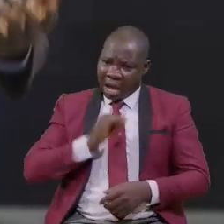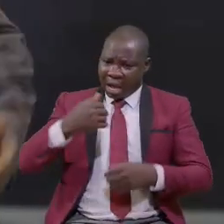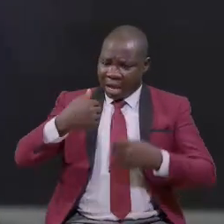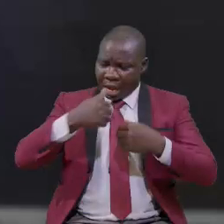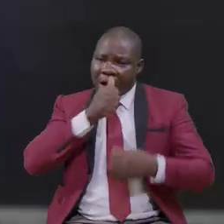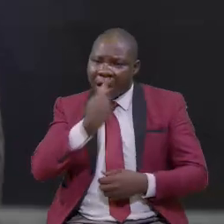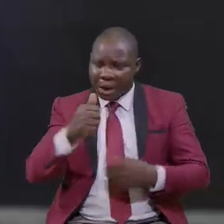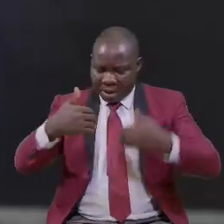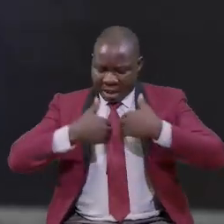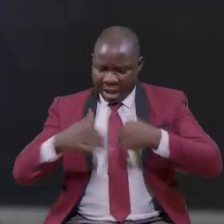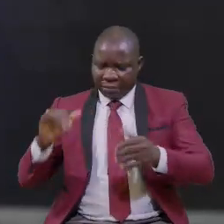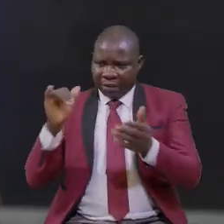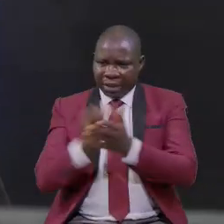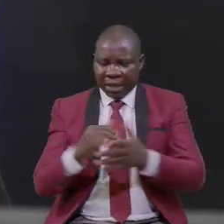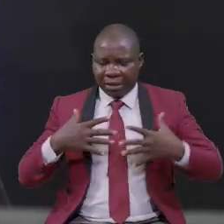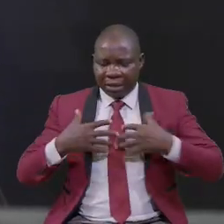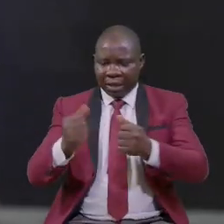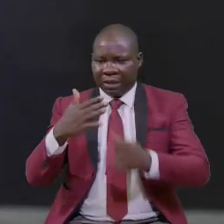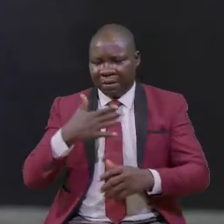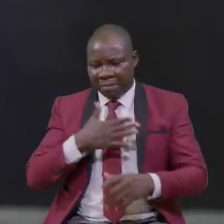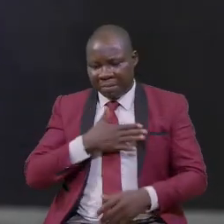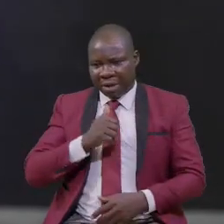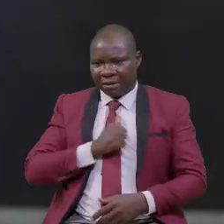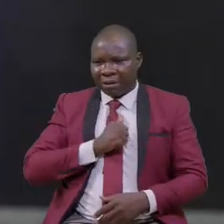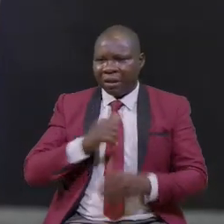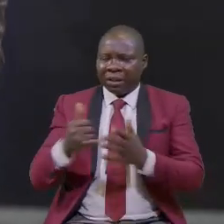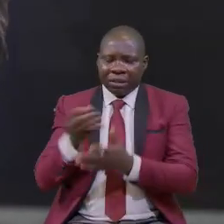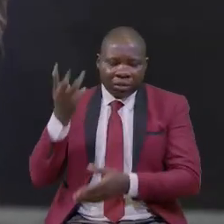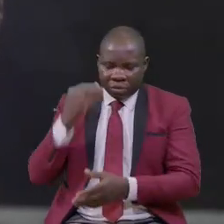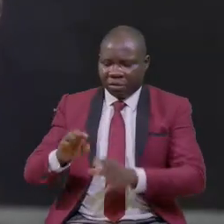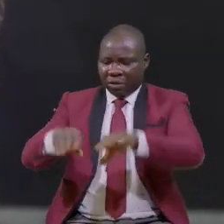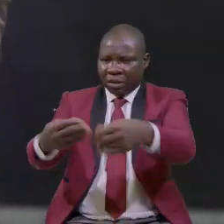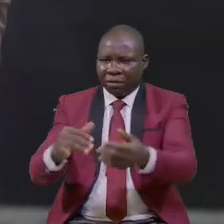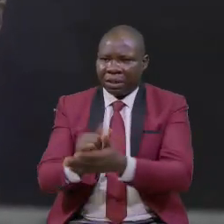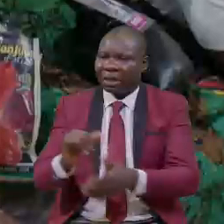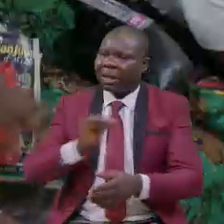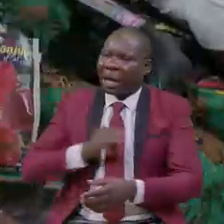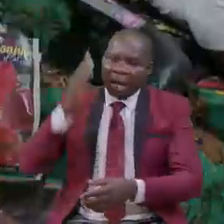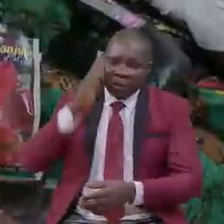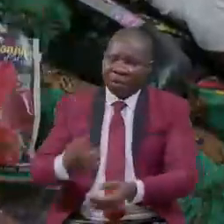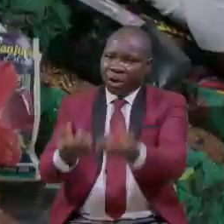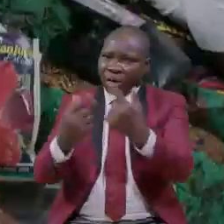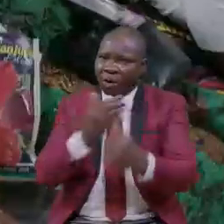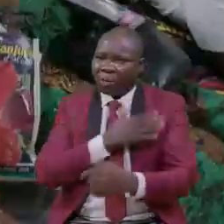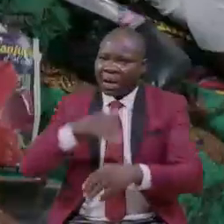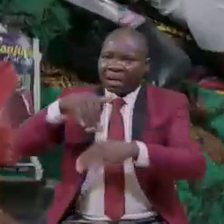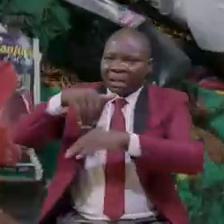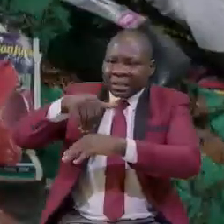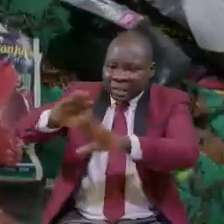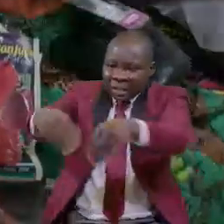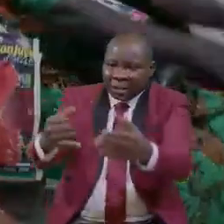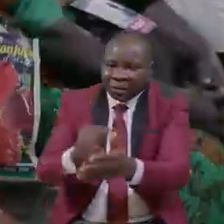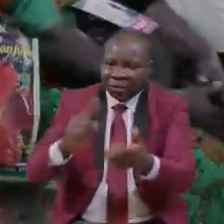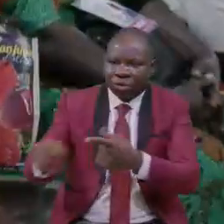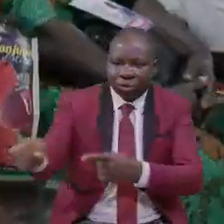that healing myself. It was given that I should come and deliver it to you. You have